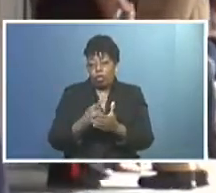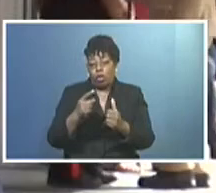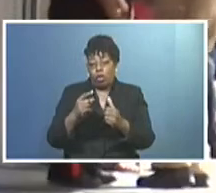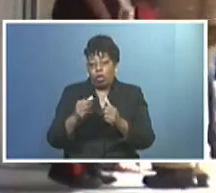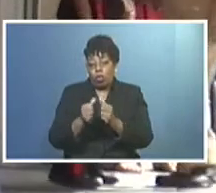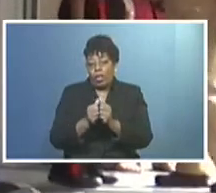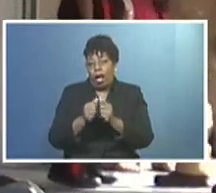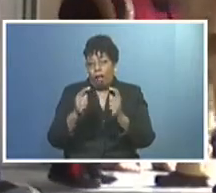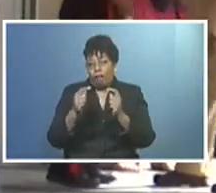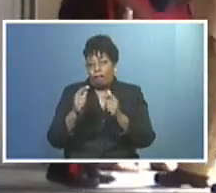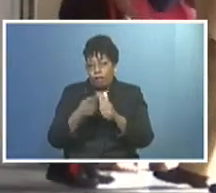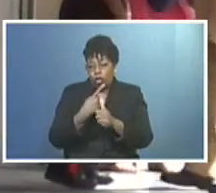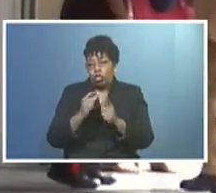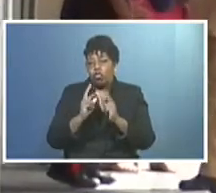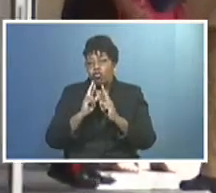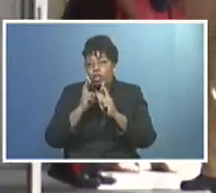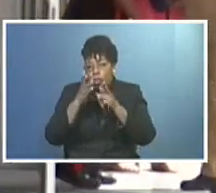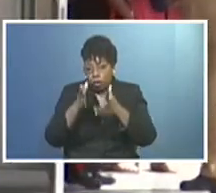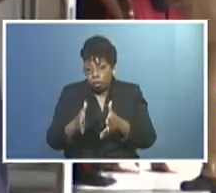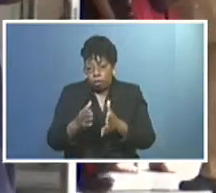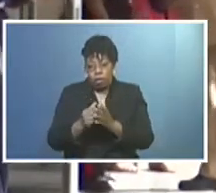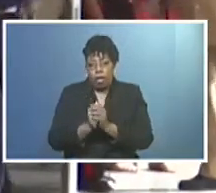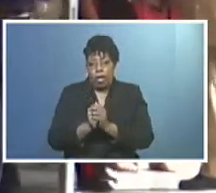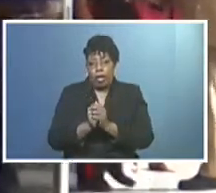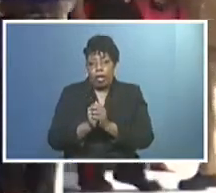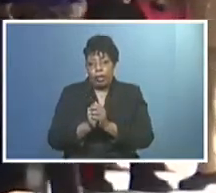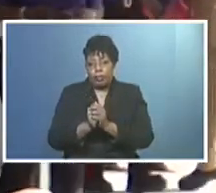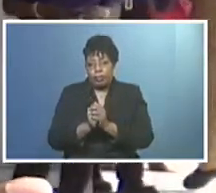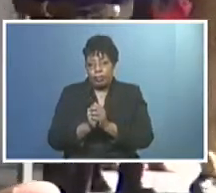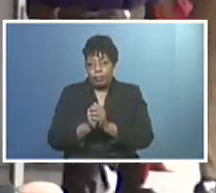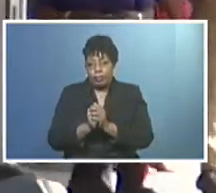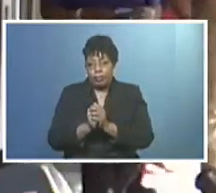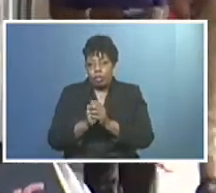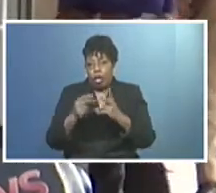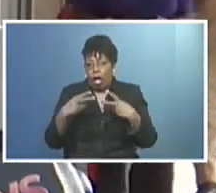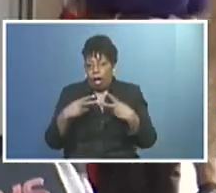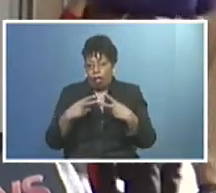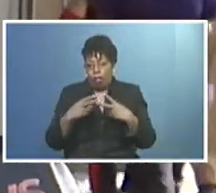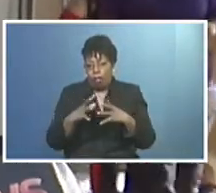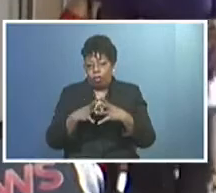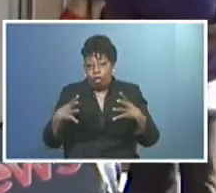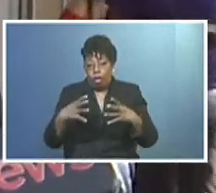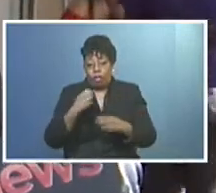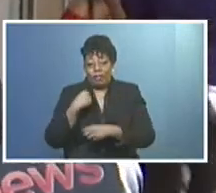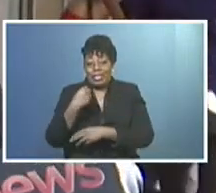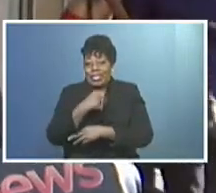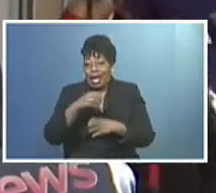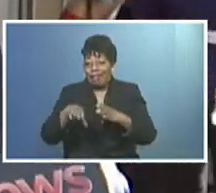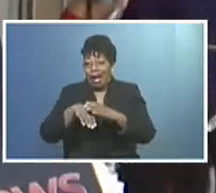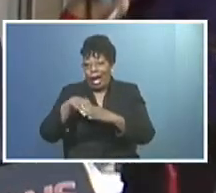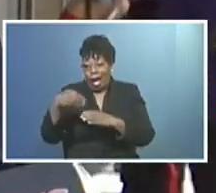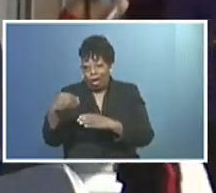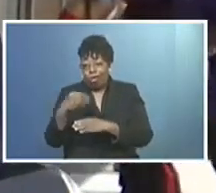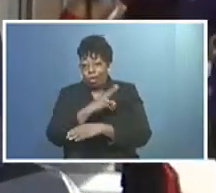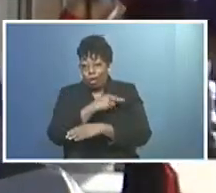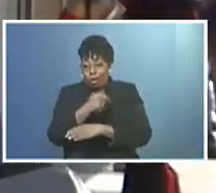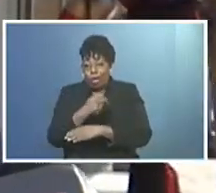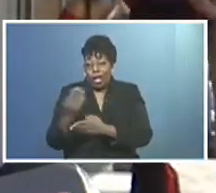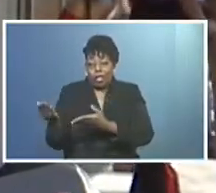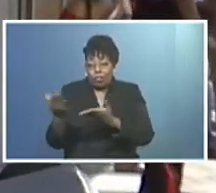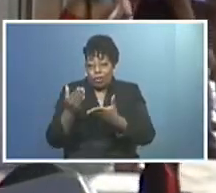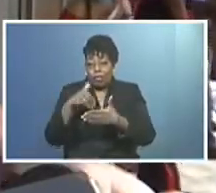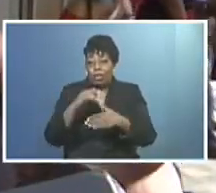responders. It's very difficult in our hospital to have the bulk of the staff out when there's a possibility to bring them back in